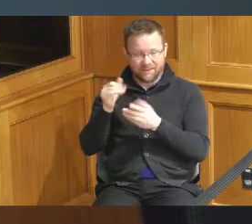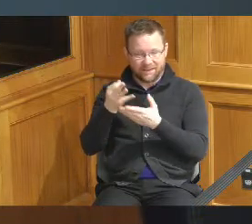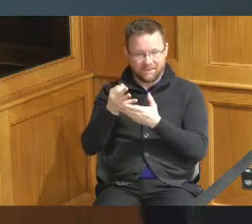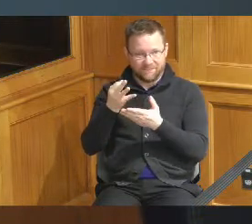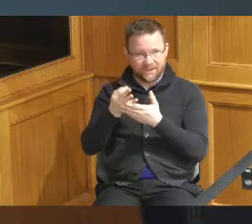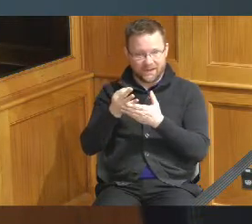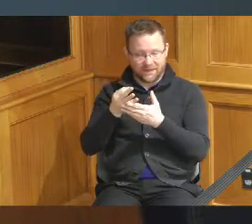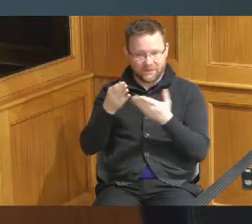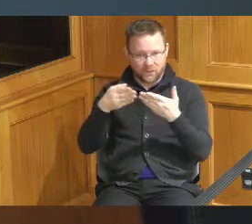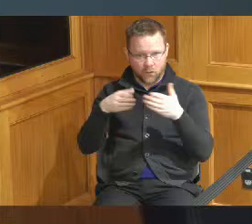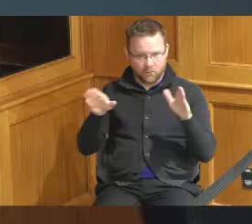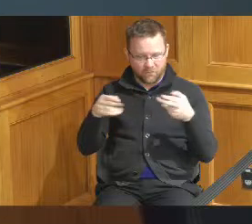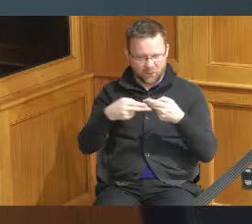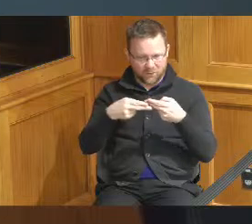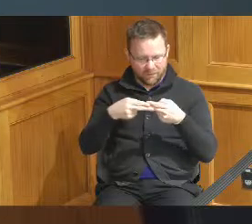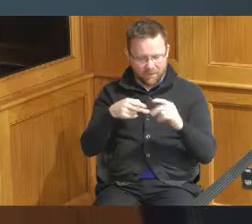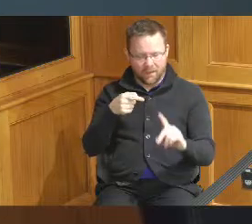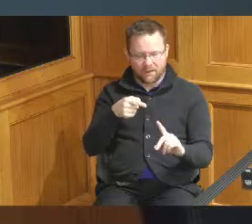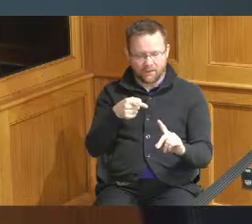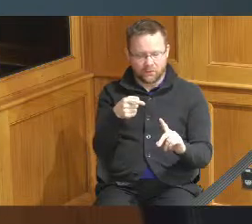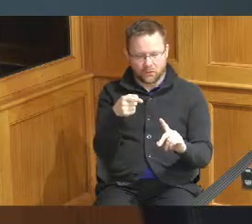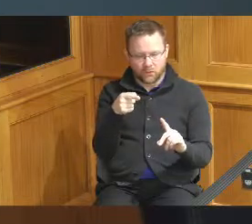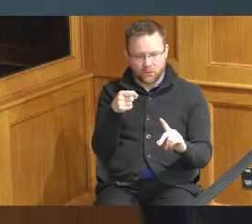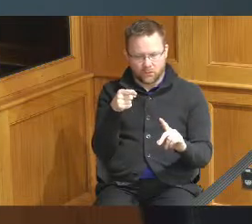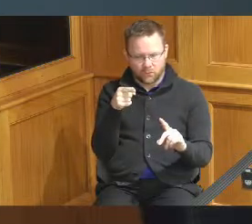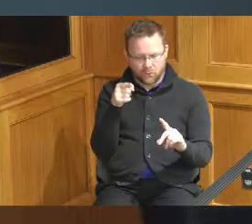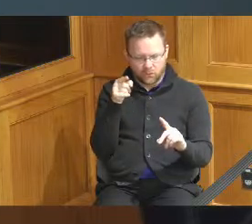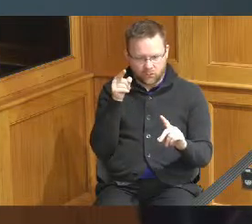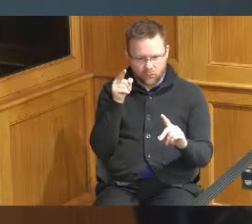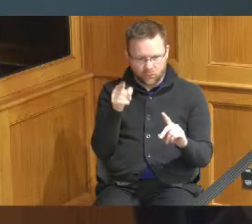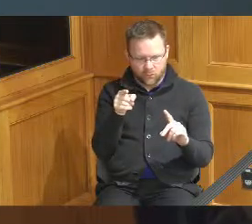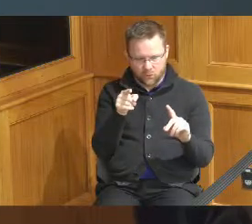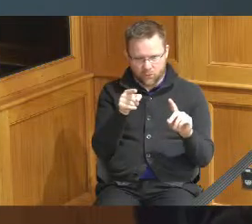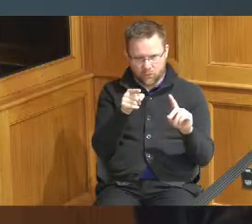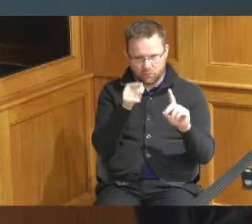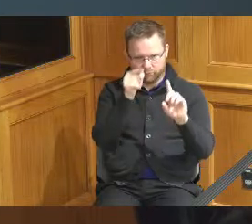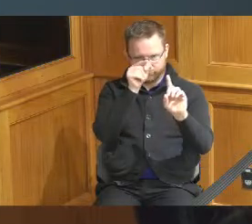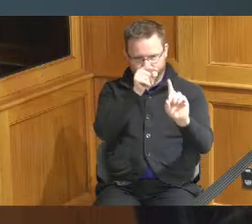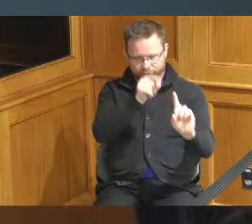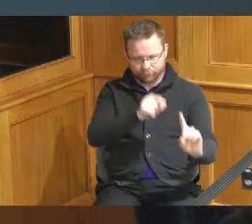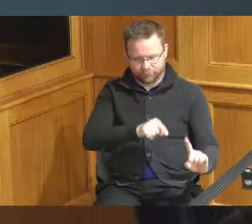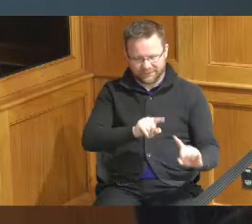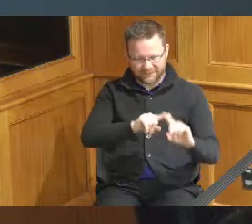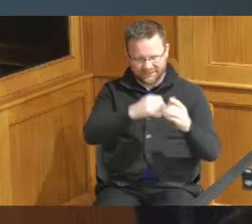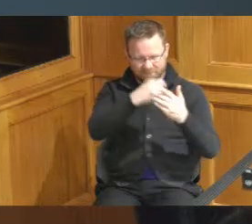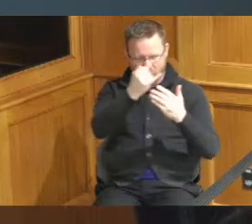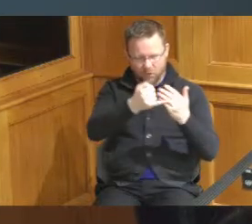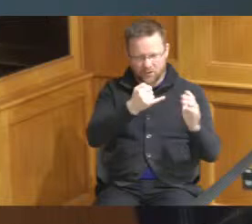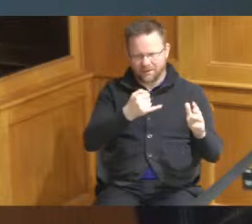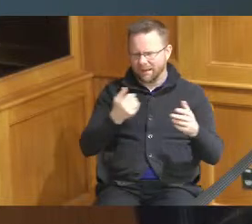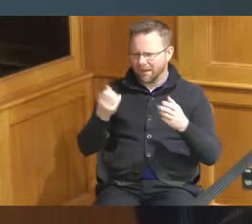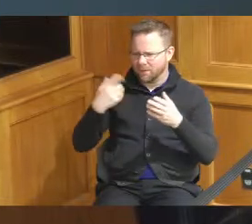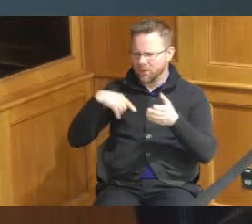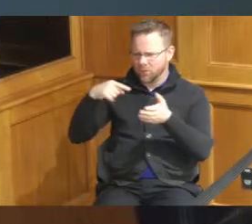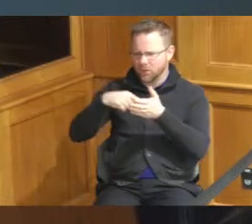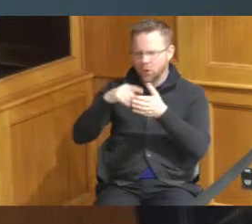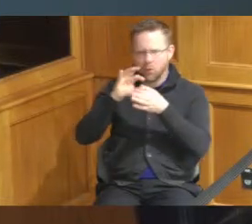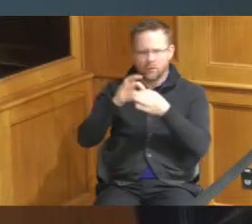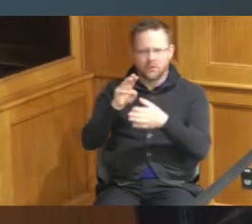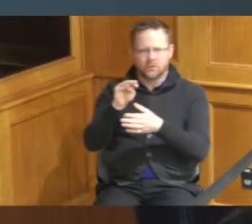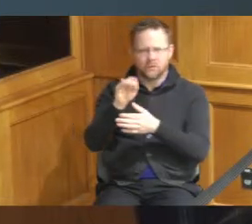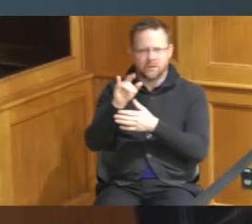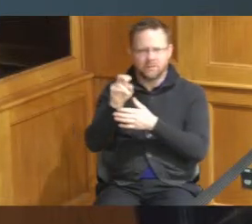financing overview, and you have that these different projects. I'd like to know how much do we owe on the